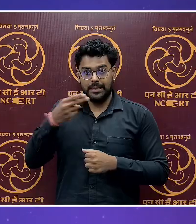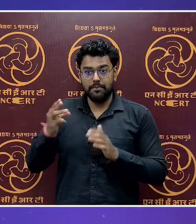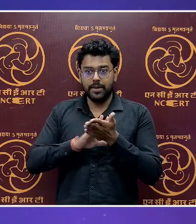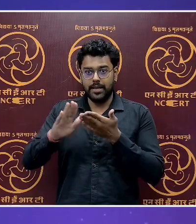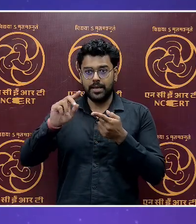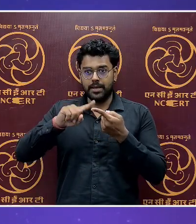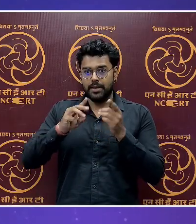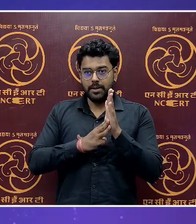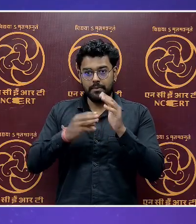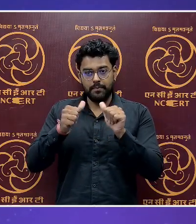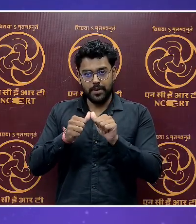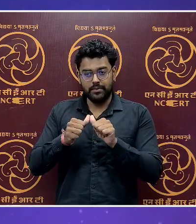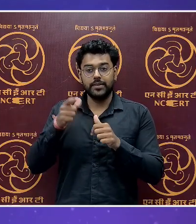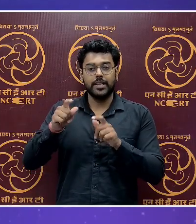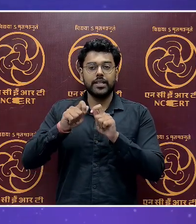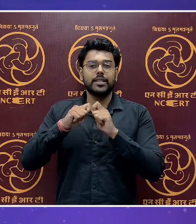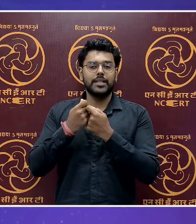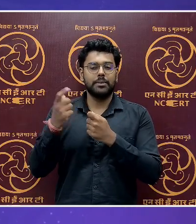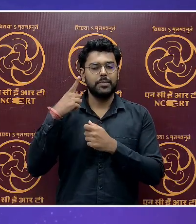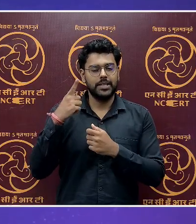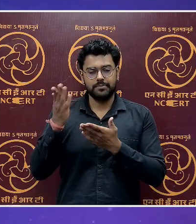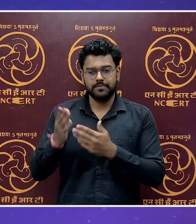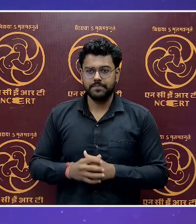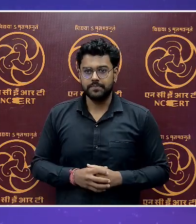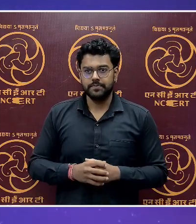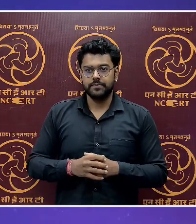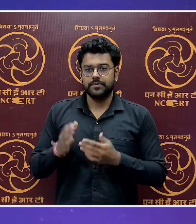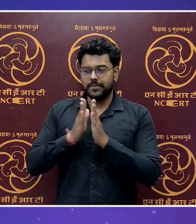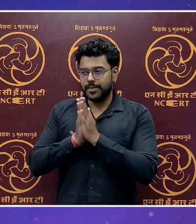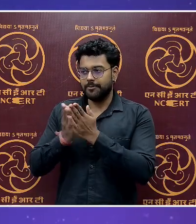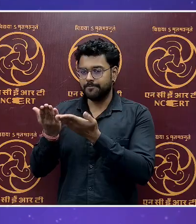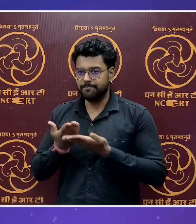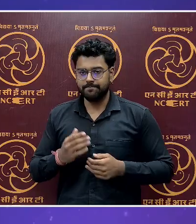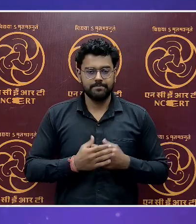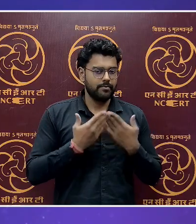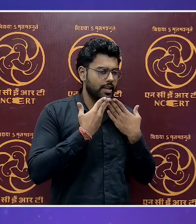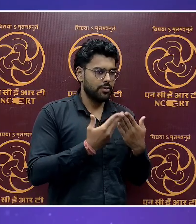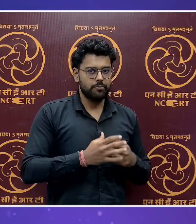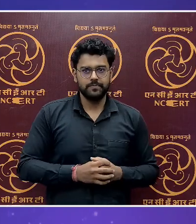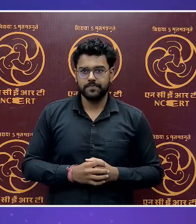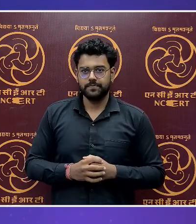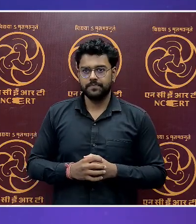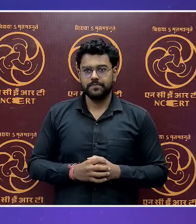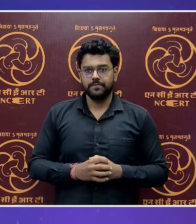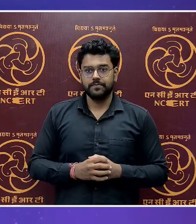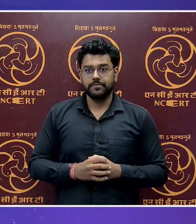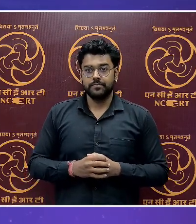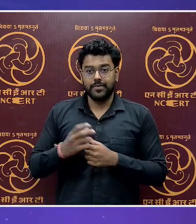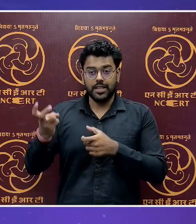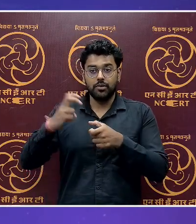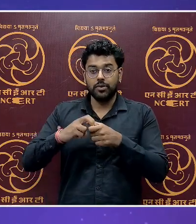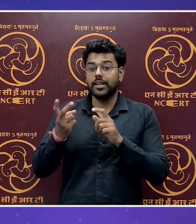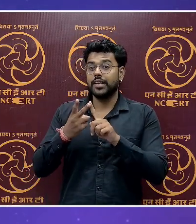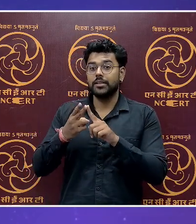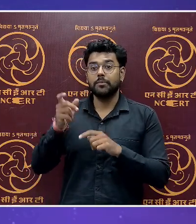lead from Diksha PMU. Ma'am, namaskar and a very warm welcome to you. Thank you, Harpreet. Thank you. Yeah. We are also joined by